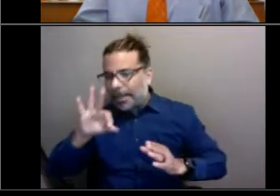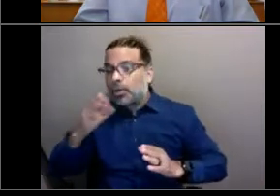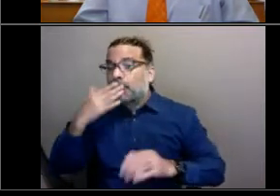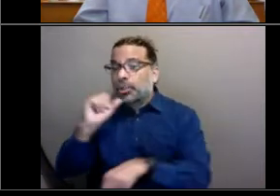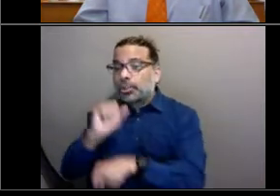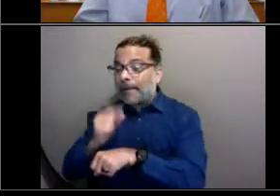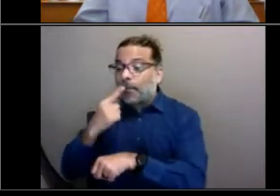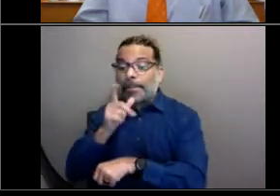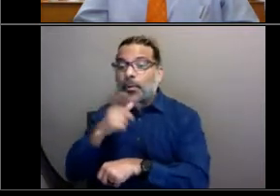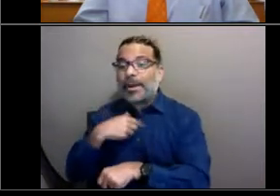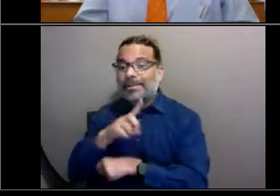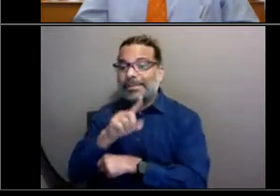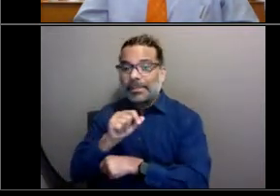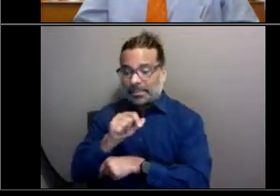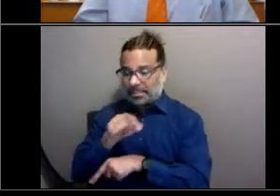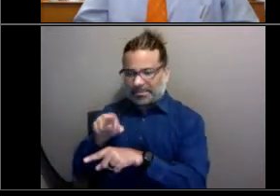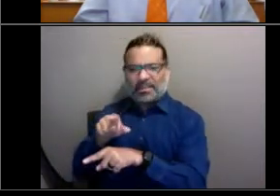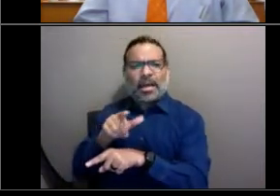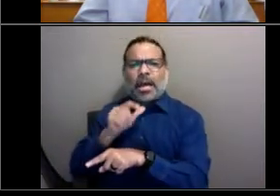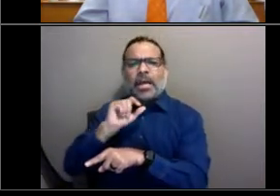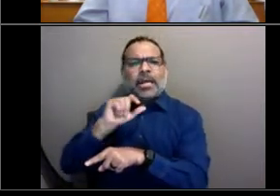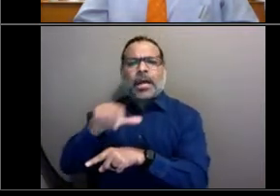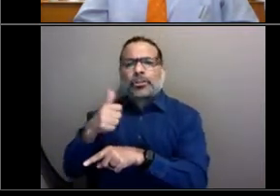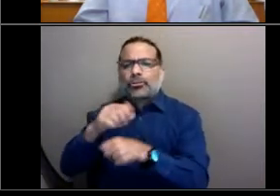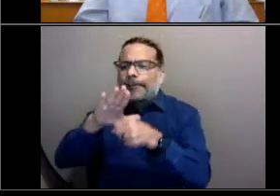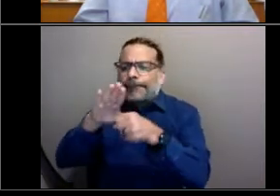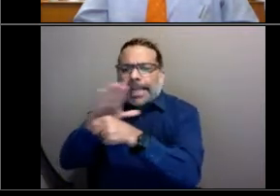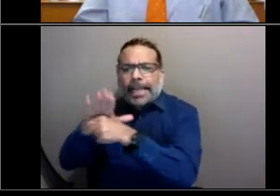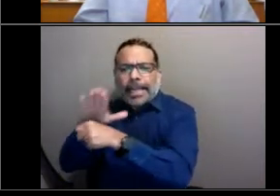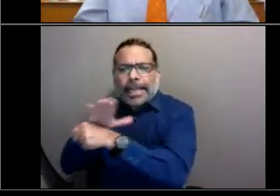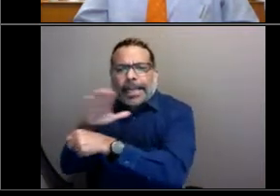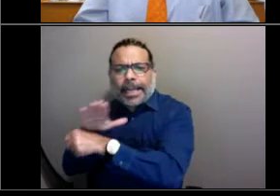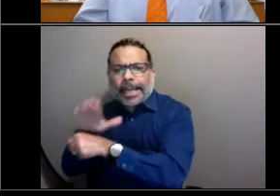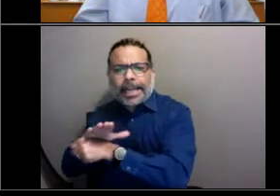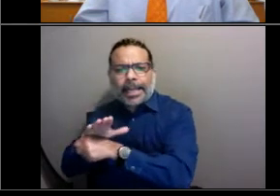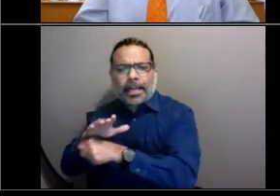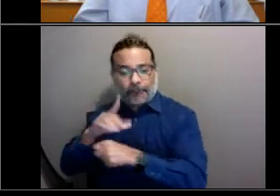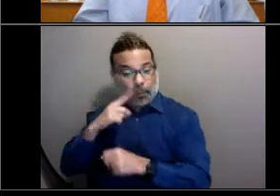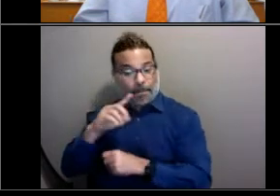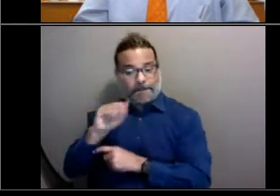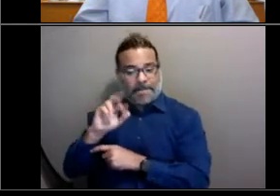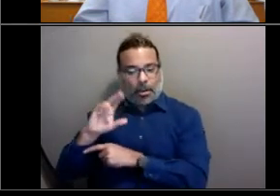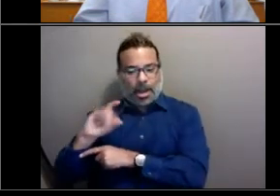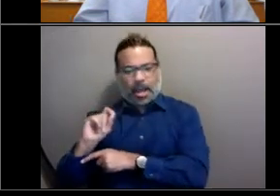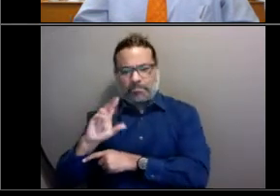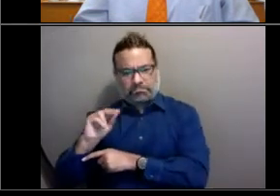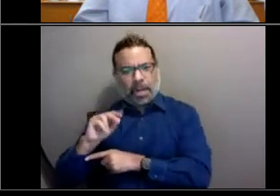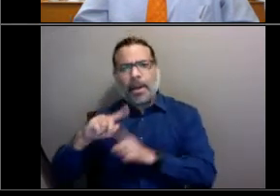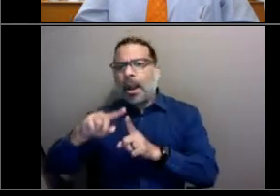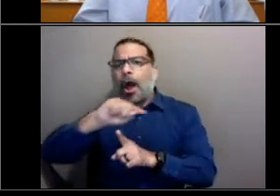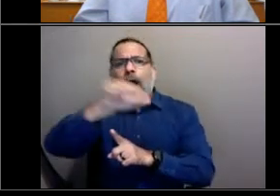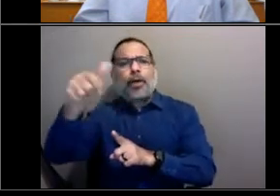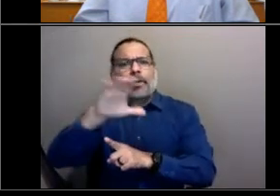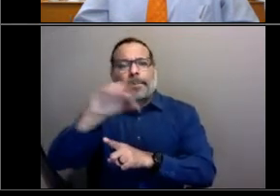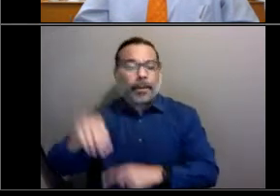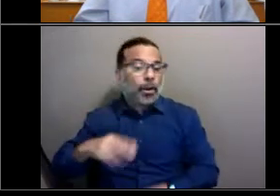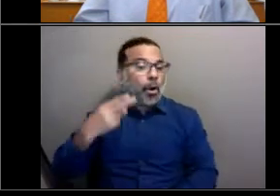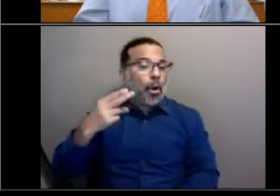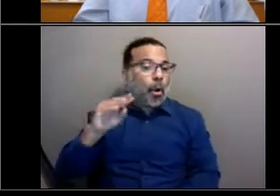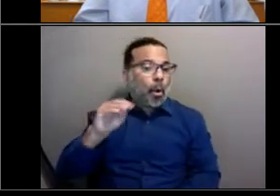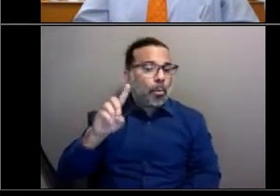with disabilities. And we work, it's not just to fill the pipeline to Marriott, it's also with companies that have been mentioned here, Home Depot and